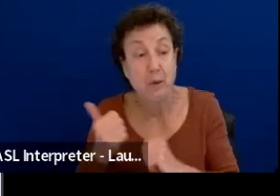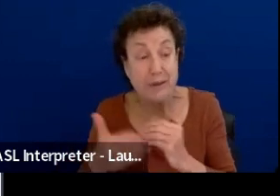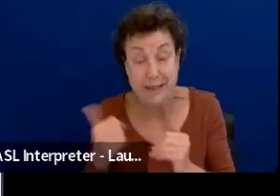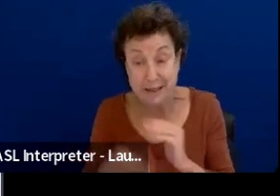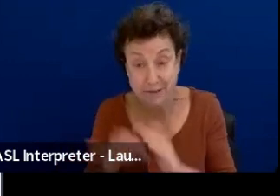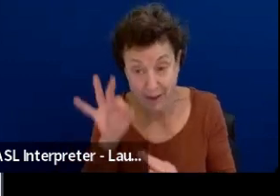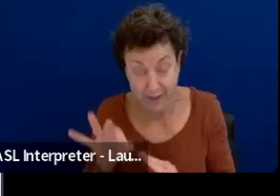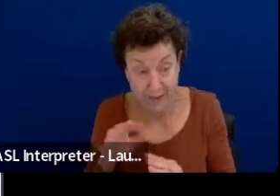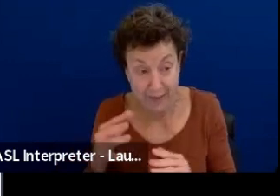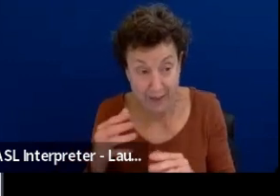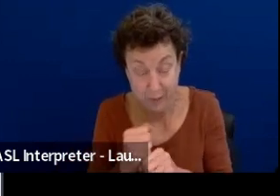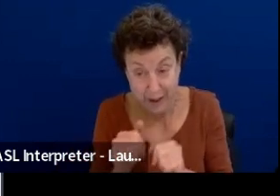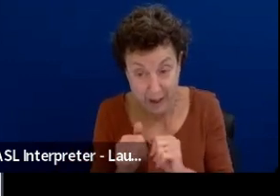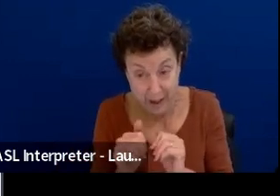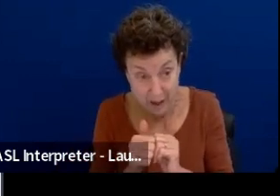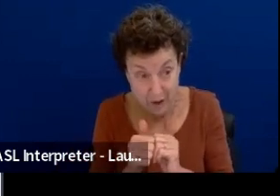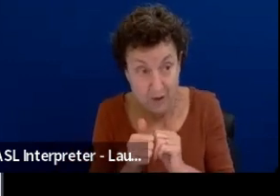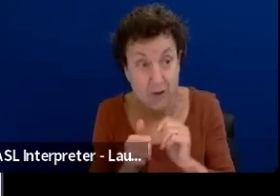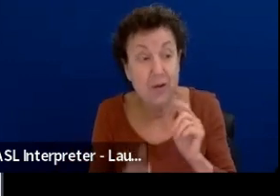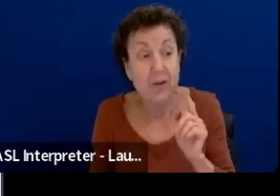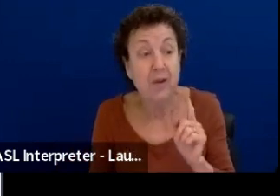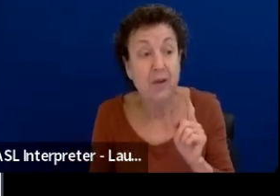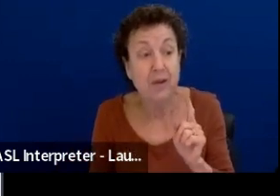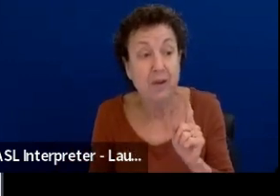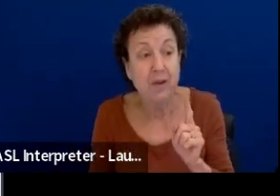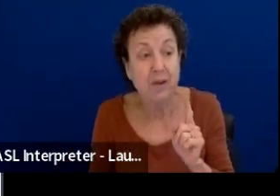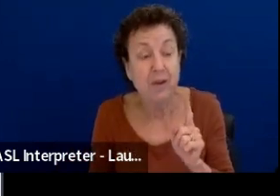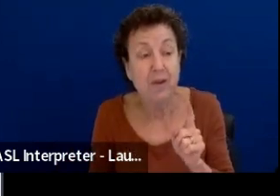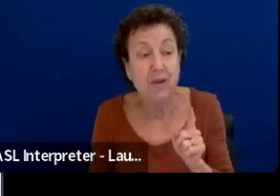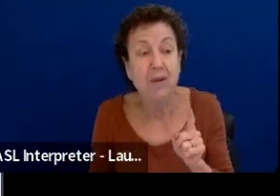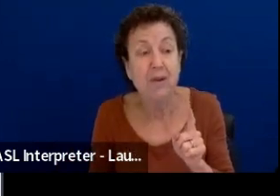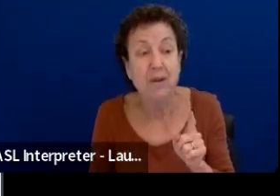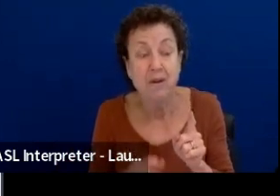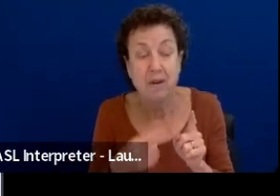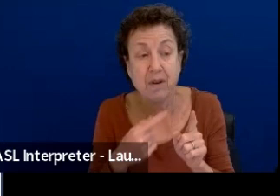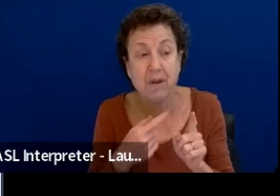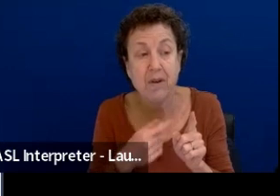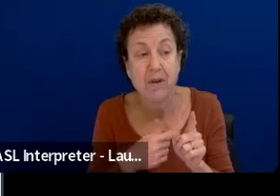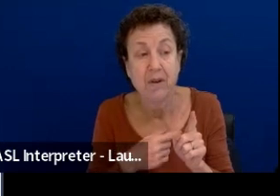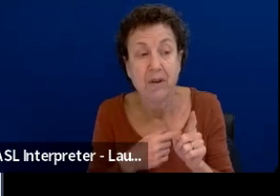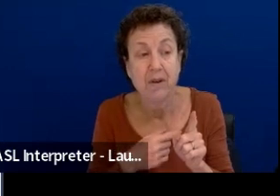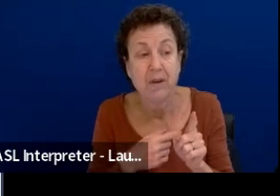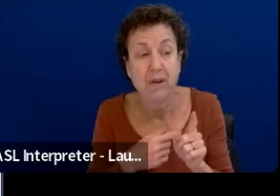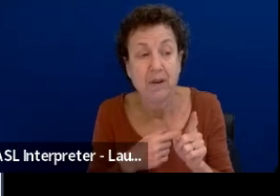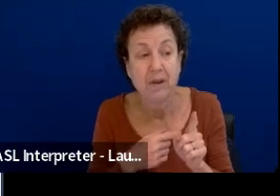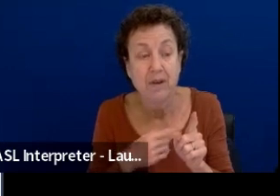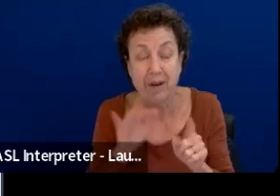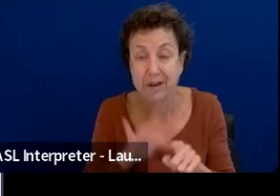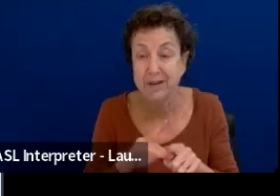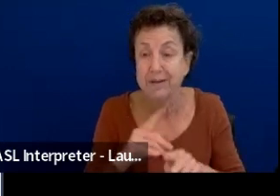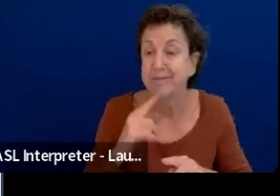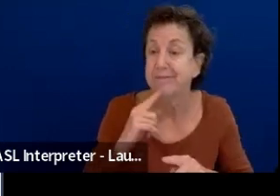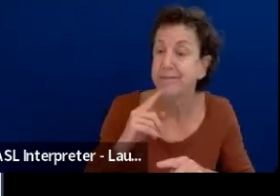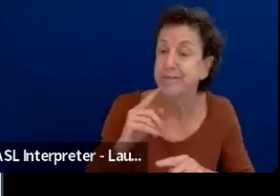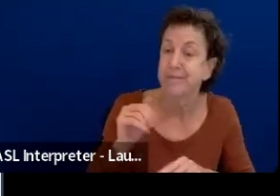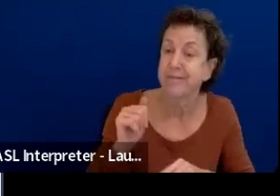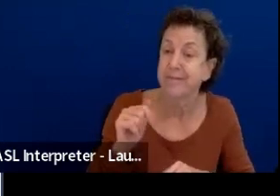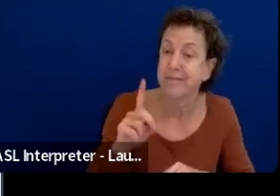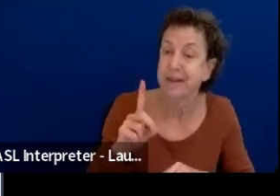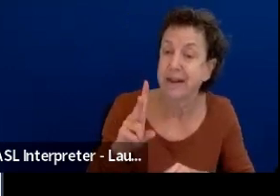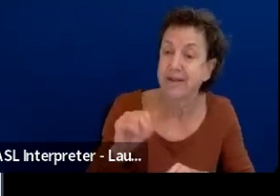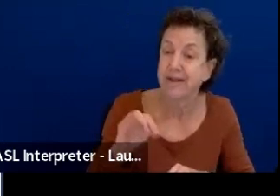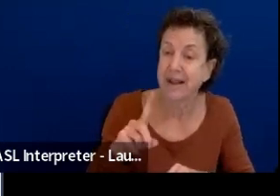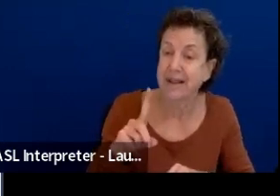found to get to that is on the home page. If you go under advanced